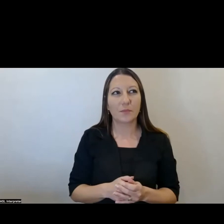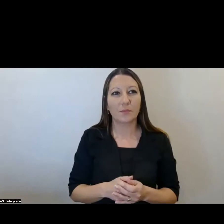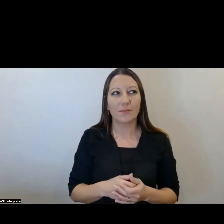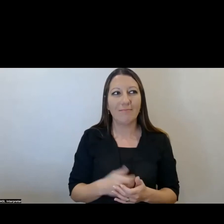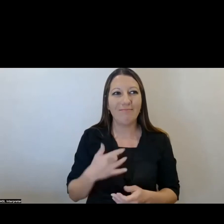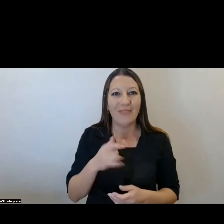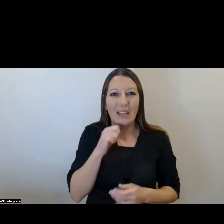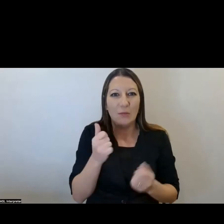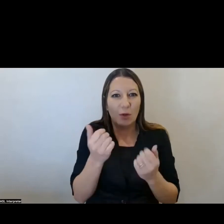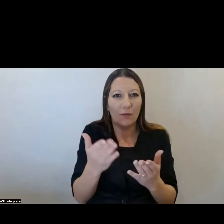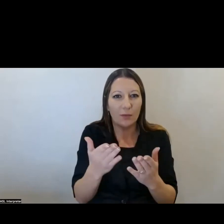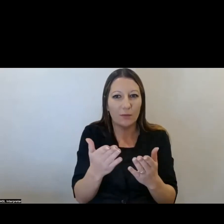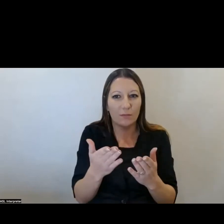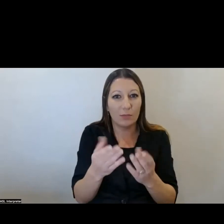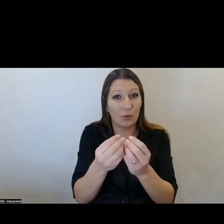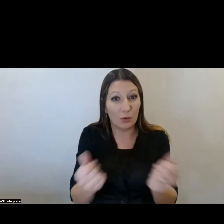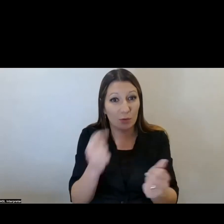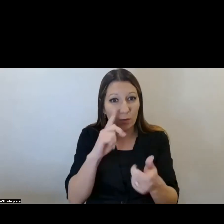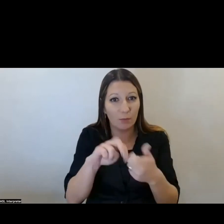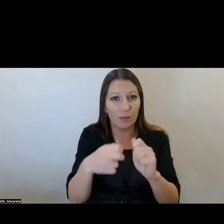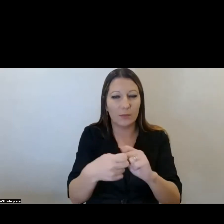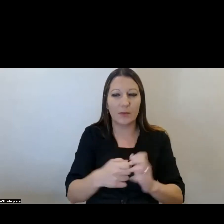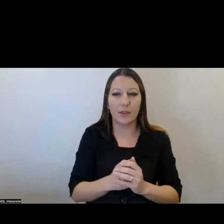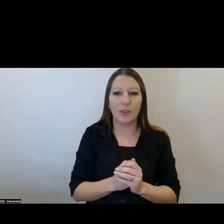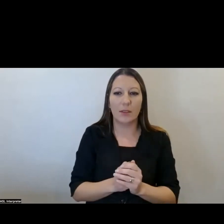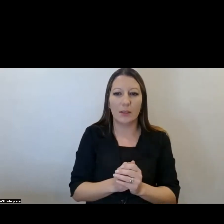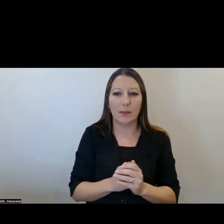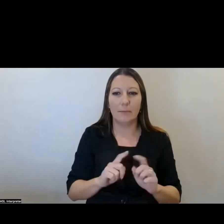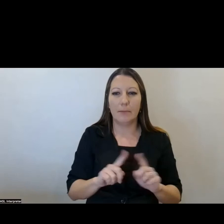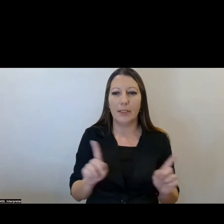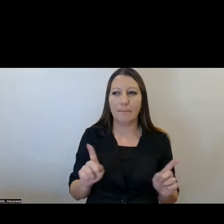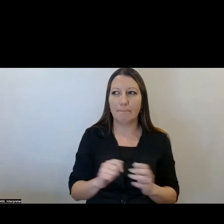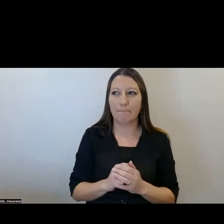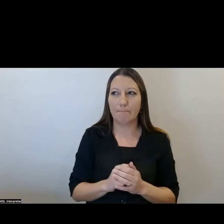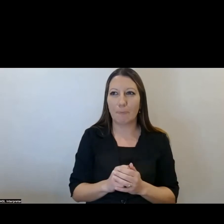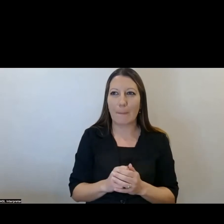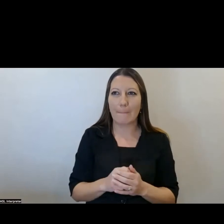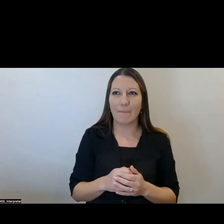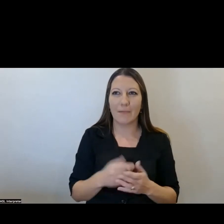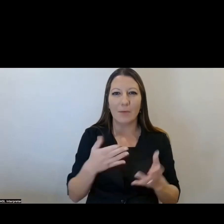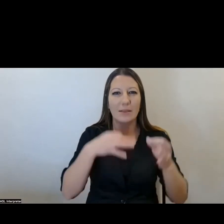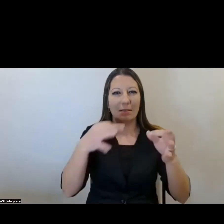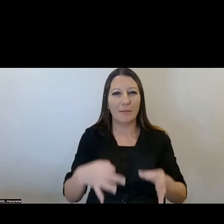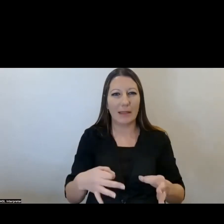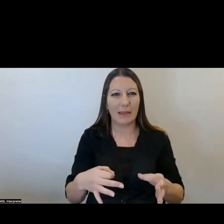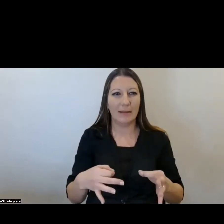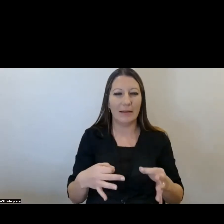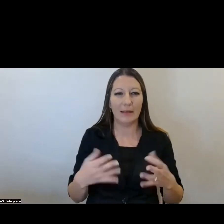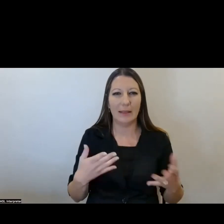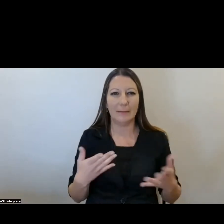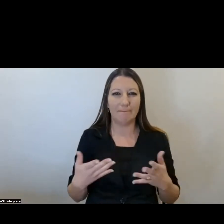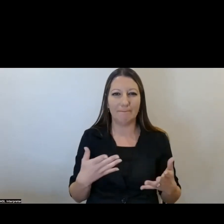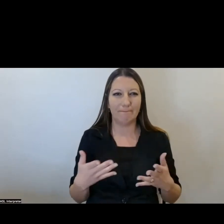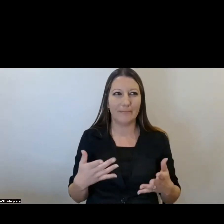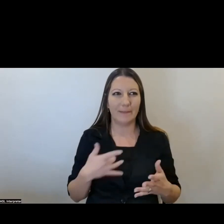but that it's a kind of a wrestling that needs to be constantly negotiated.